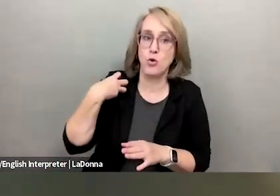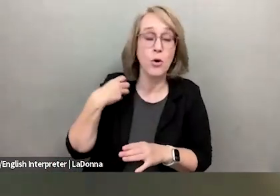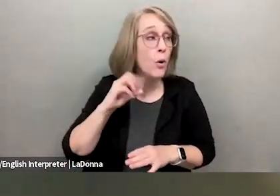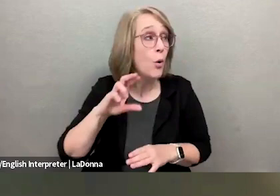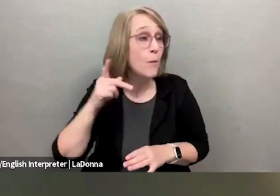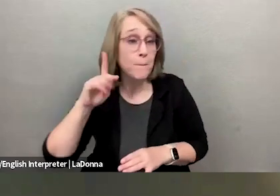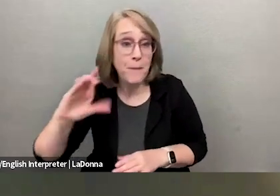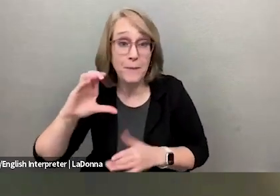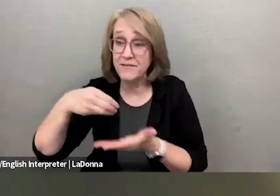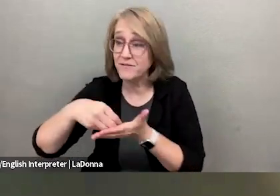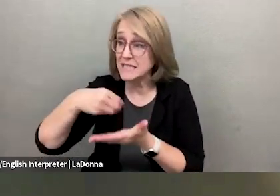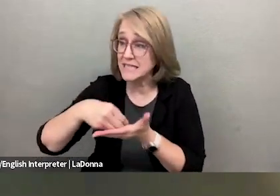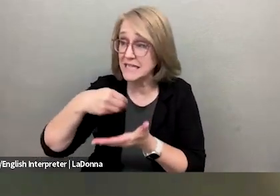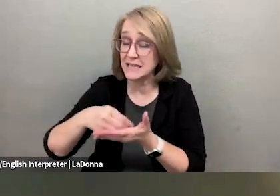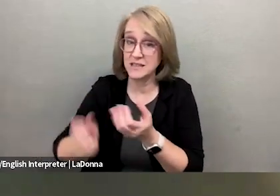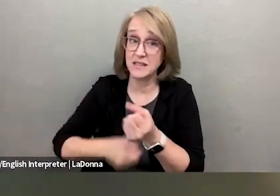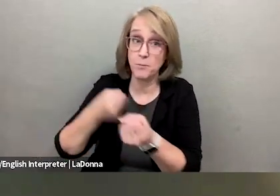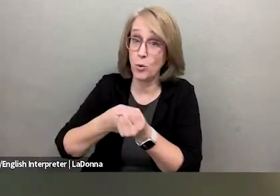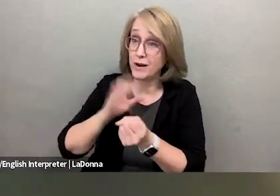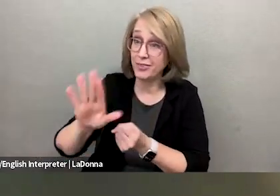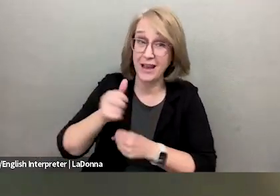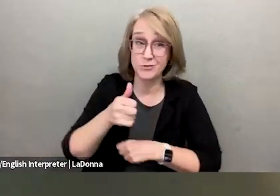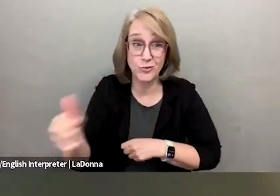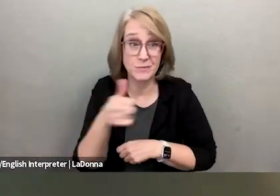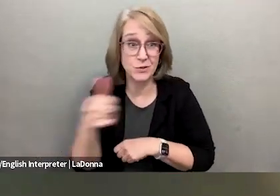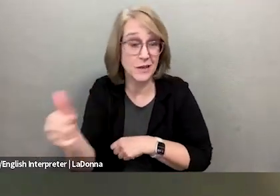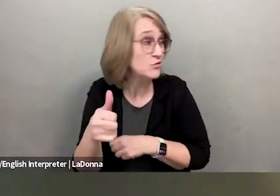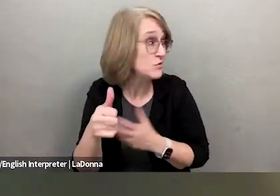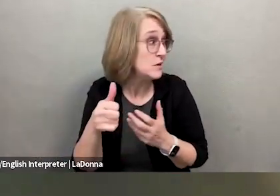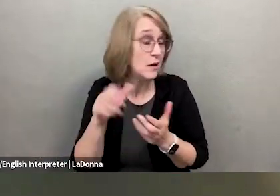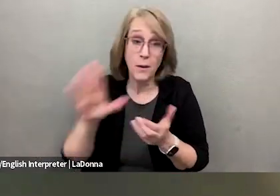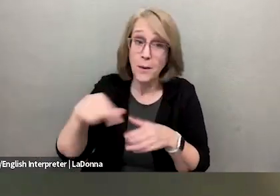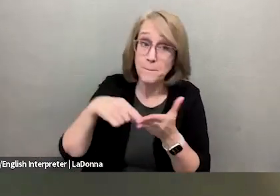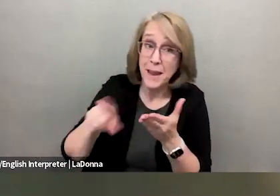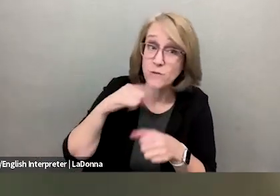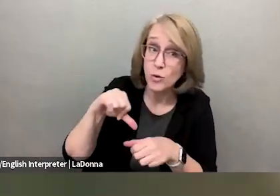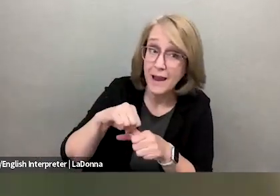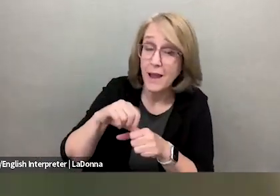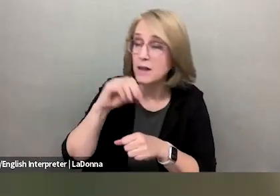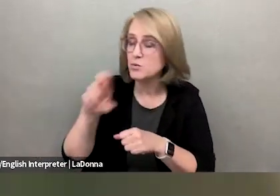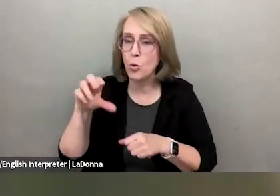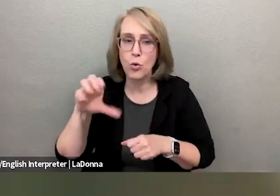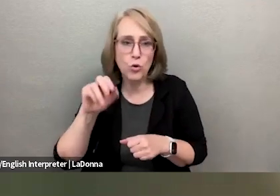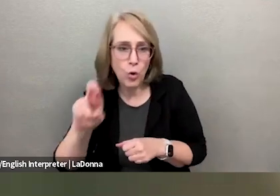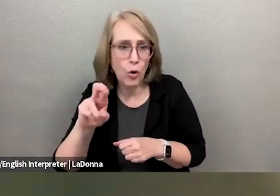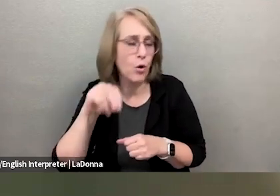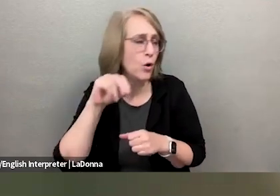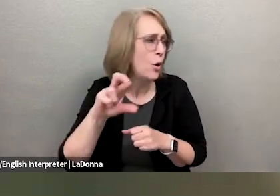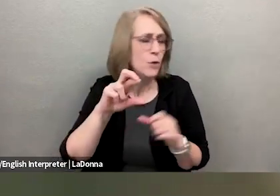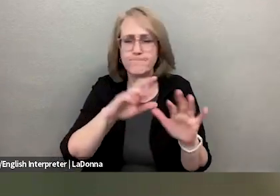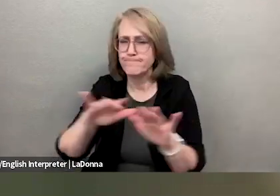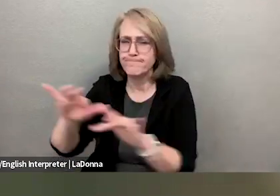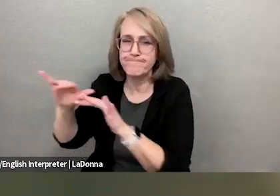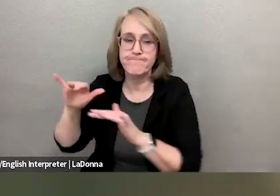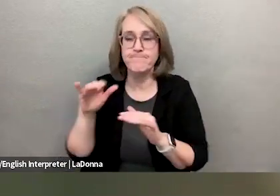funders are supporting people's transportation methods, their cars, their gasoline, et cetera, which isn't always in consideration. So I do